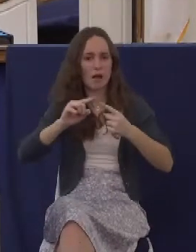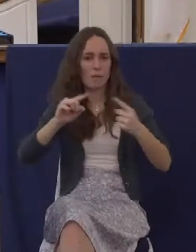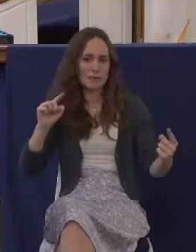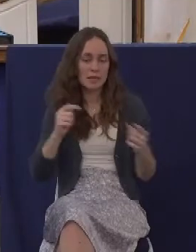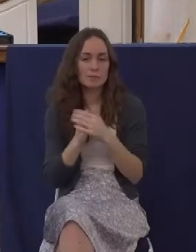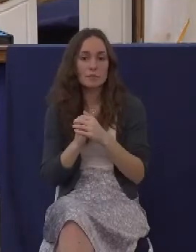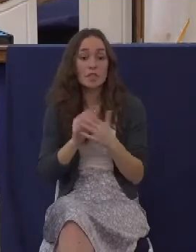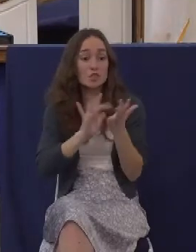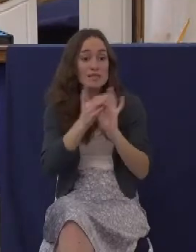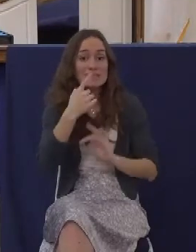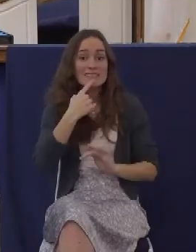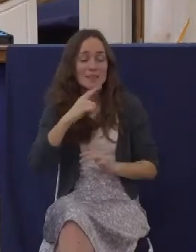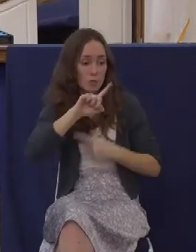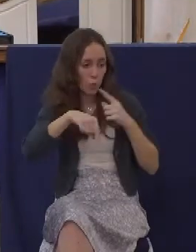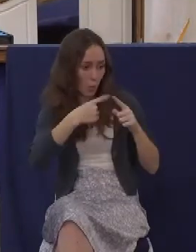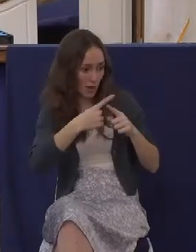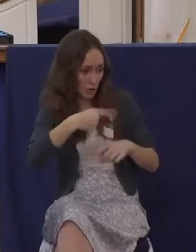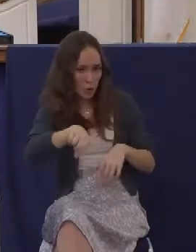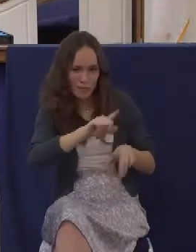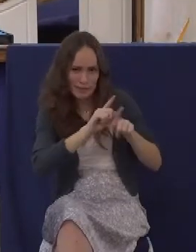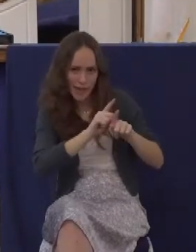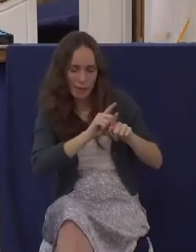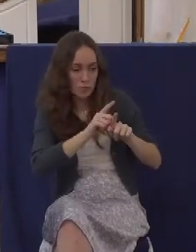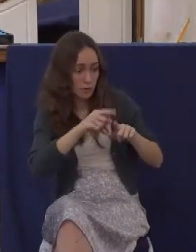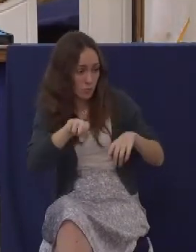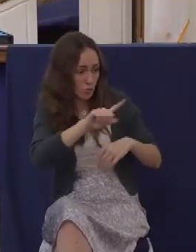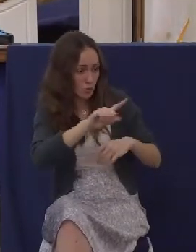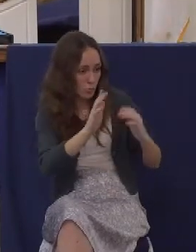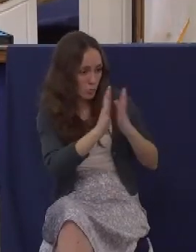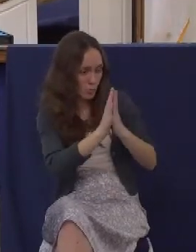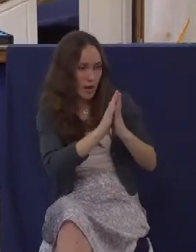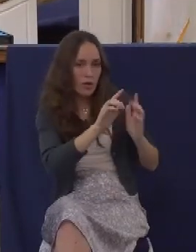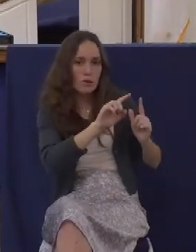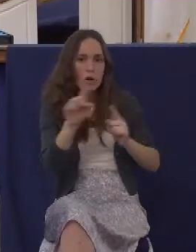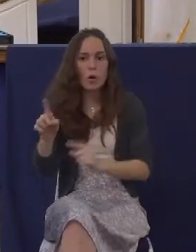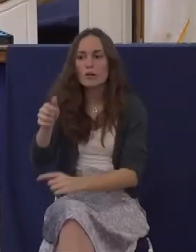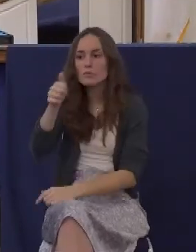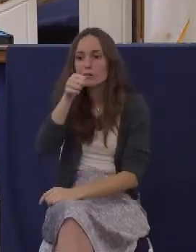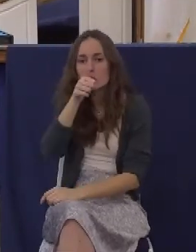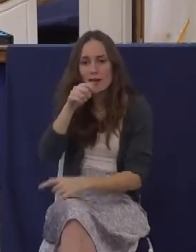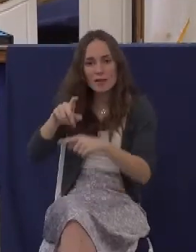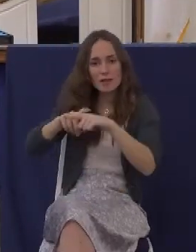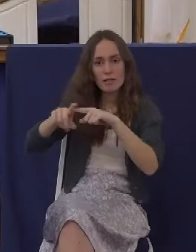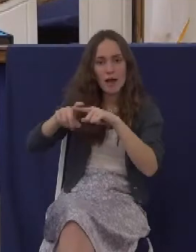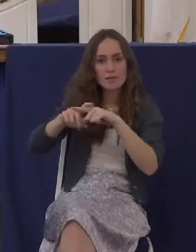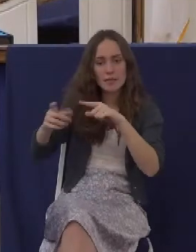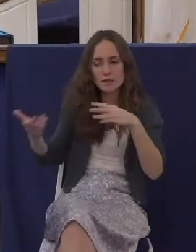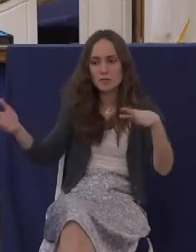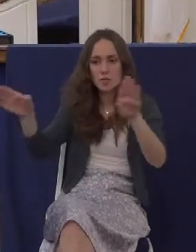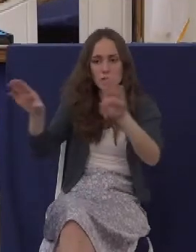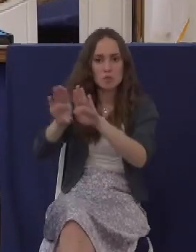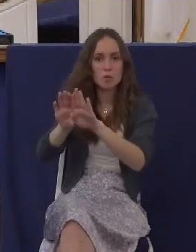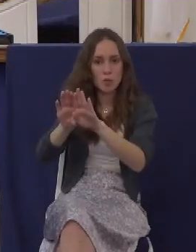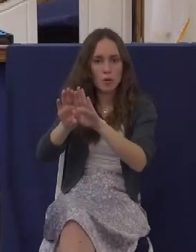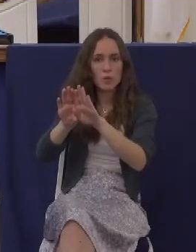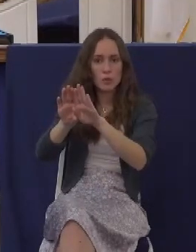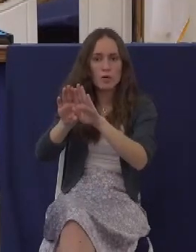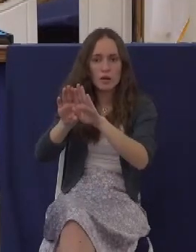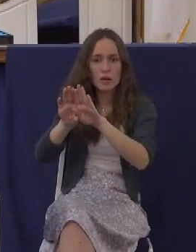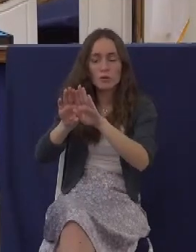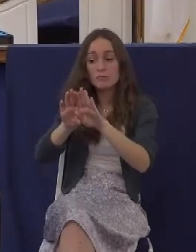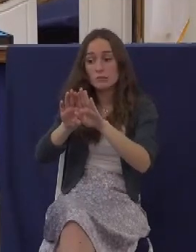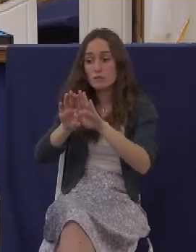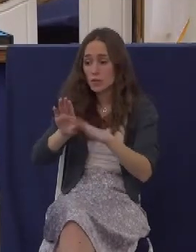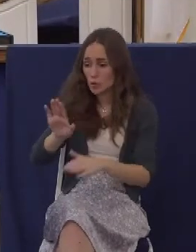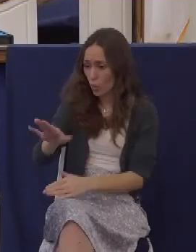prayest, enter into thy closet. Go into the inner room. And then shut the door. And thy Father